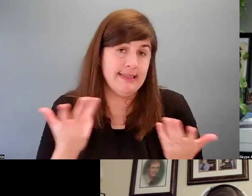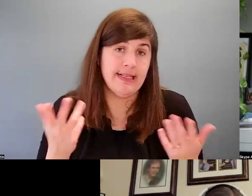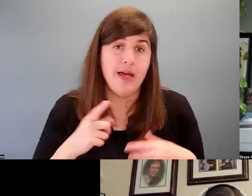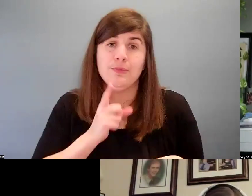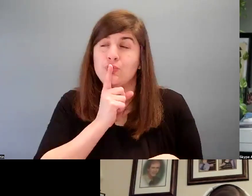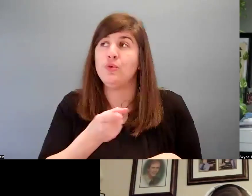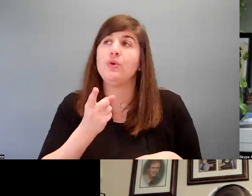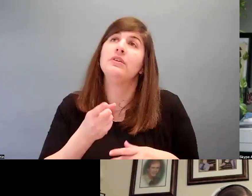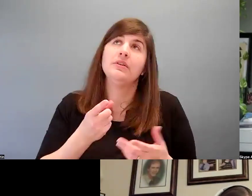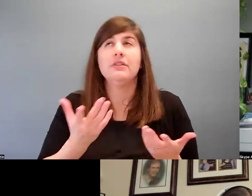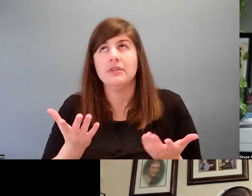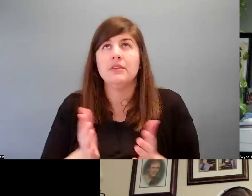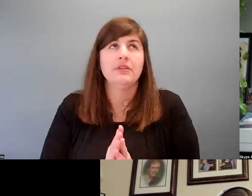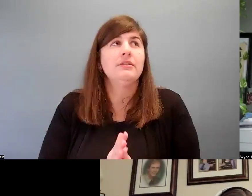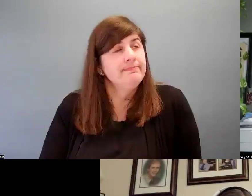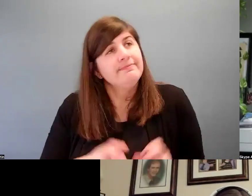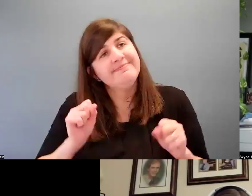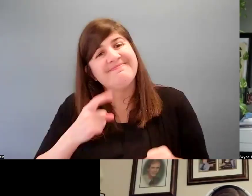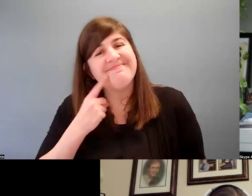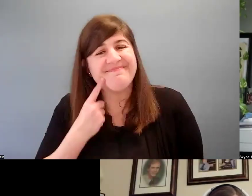sure that Quite like we do. anyway. Yeah. Um,